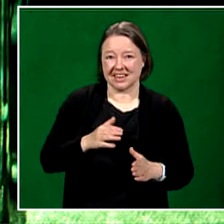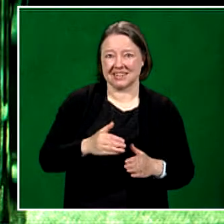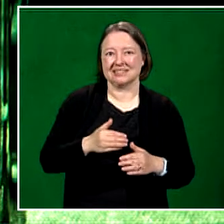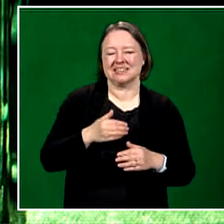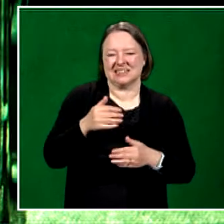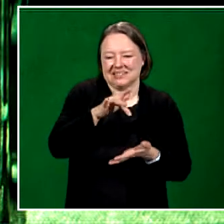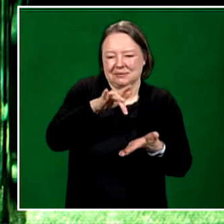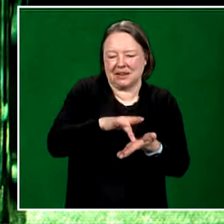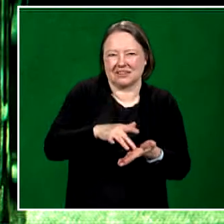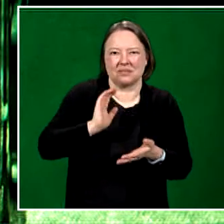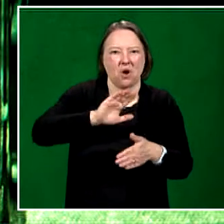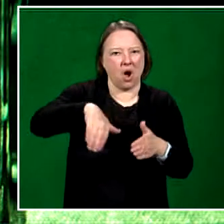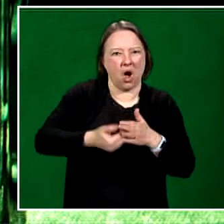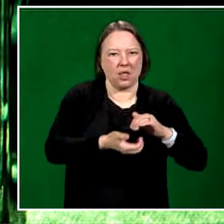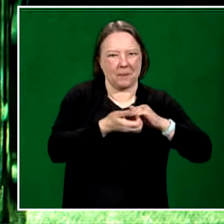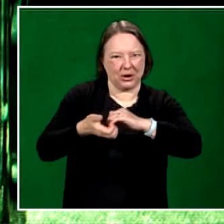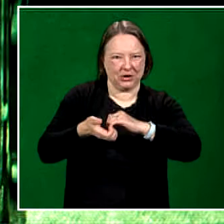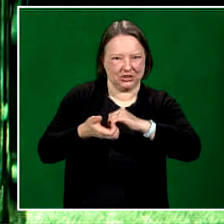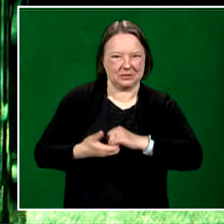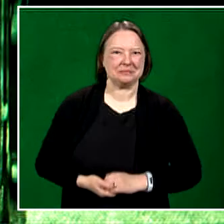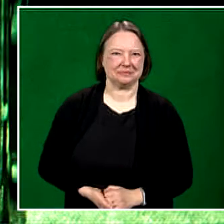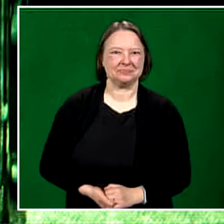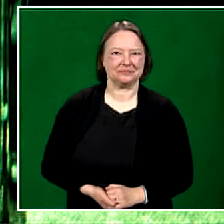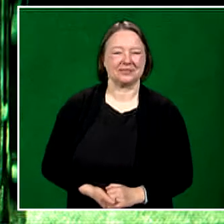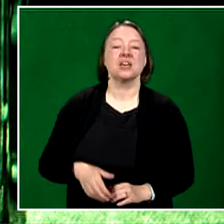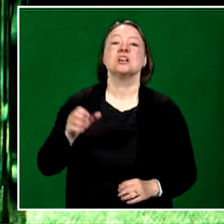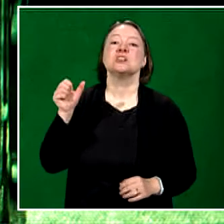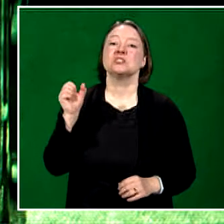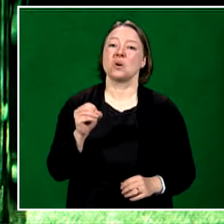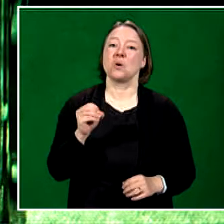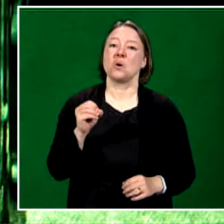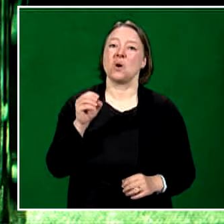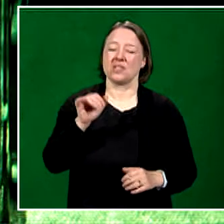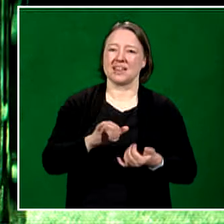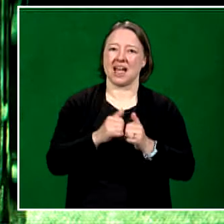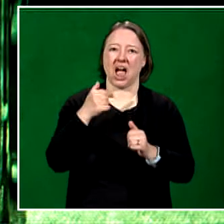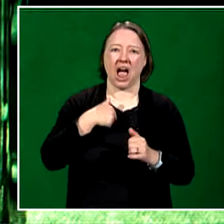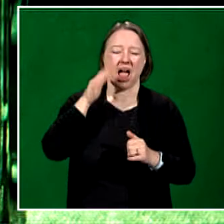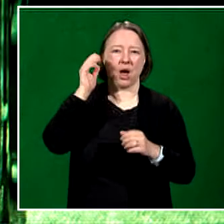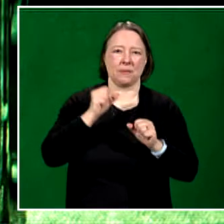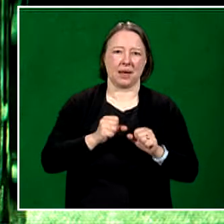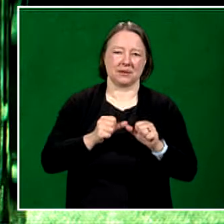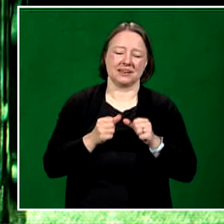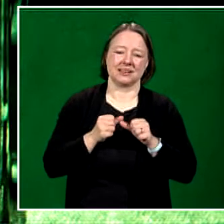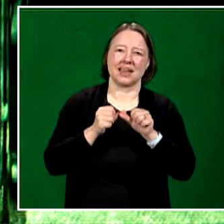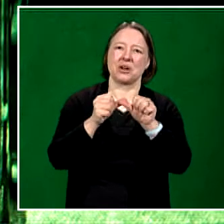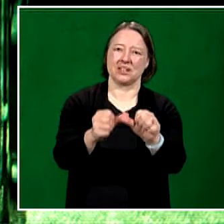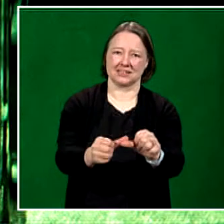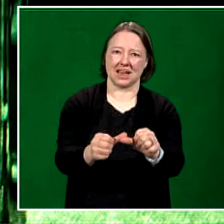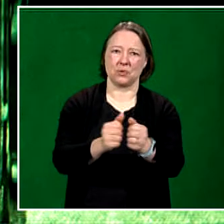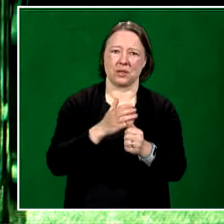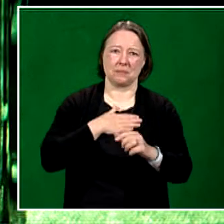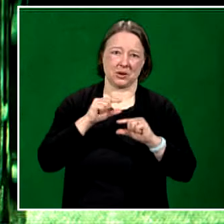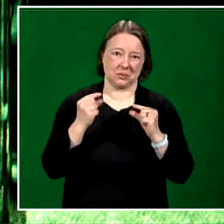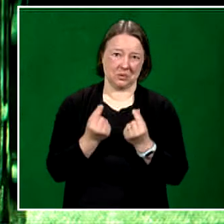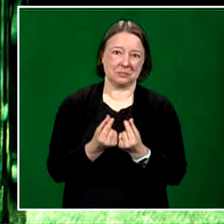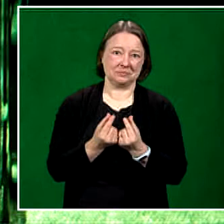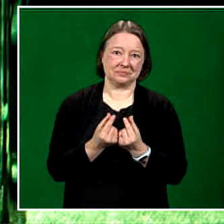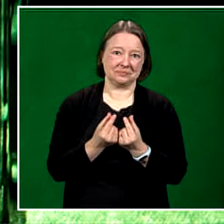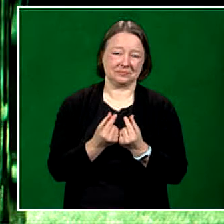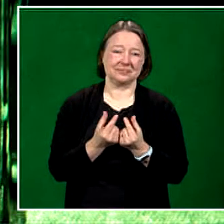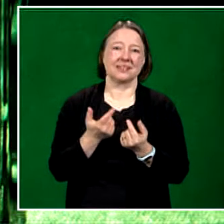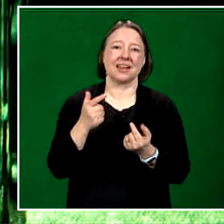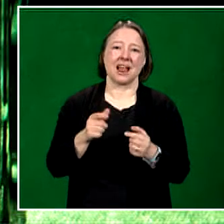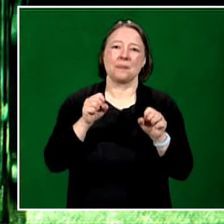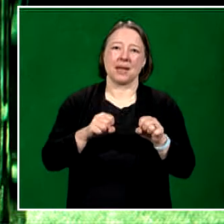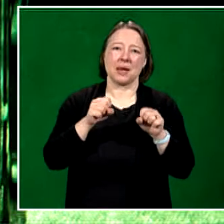nexus of all these different partnerships. So that is how I will be able to carry this on with my group. And